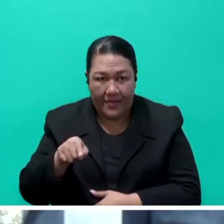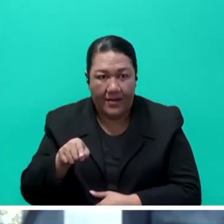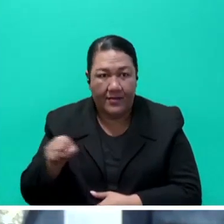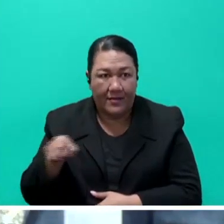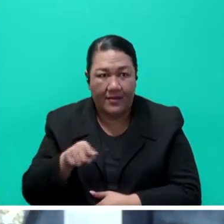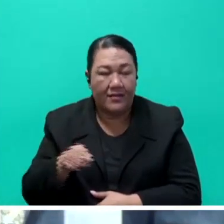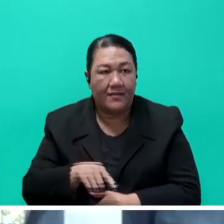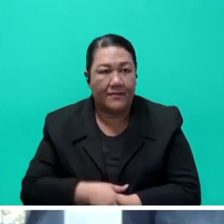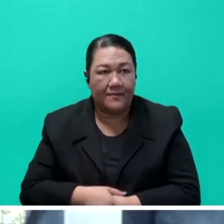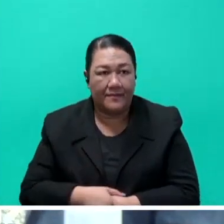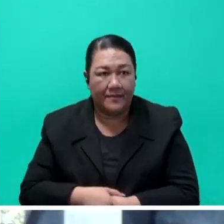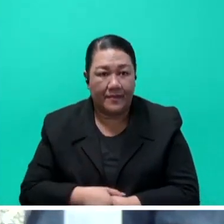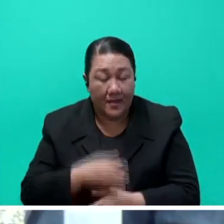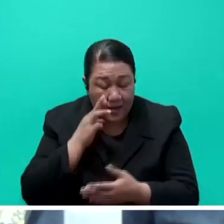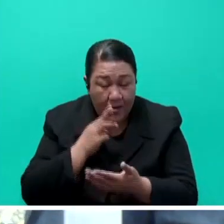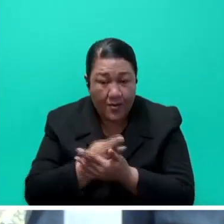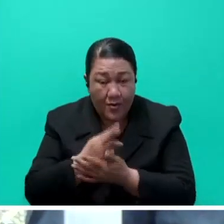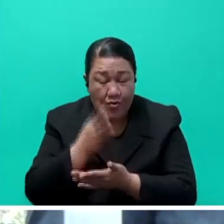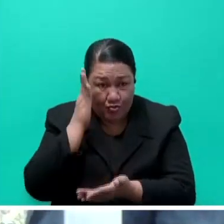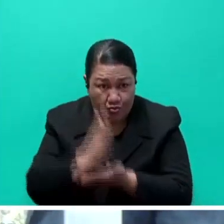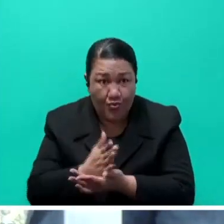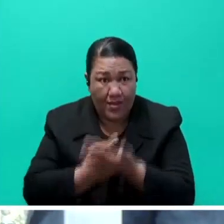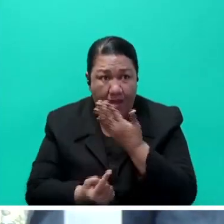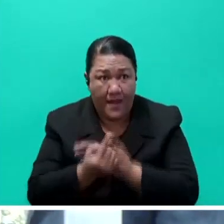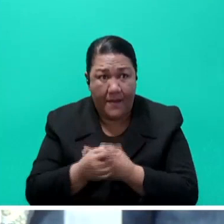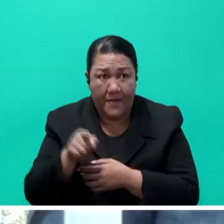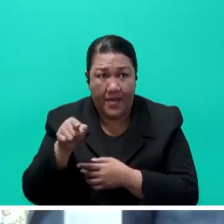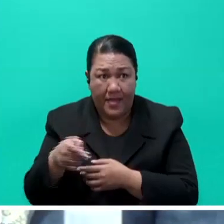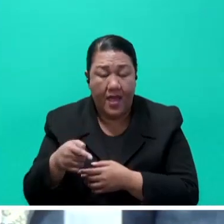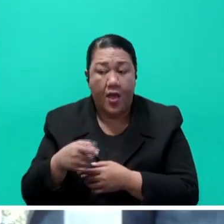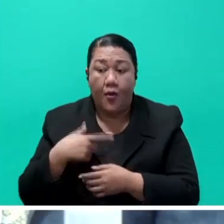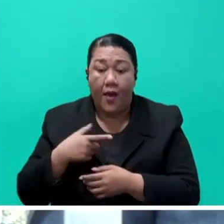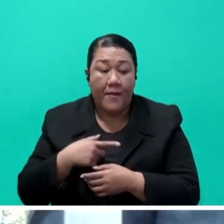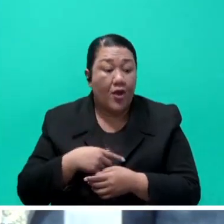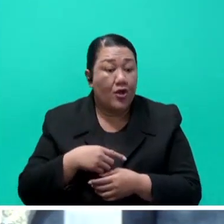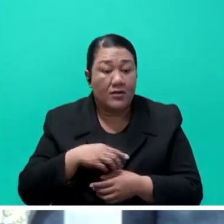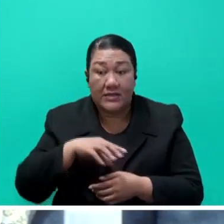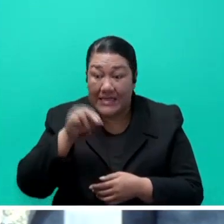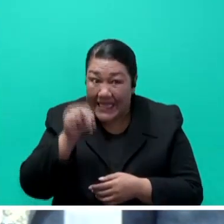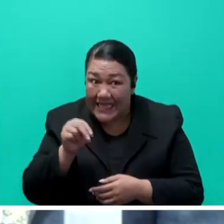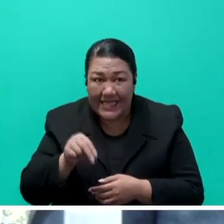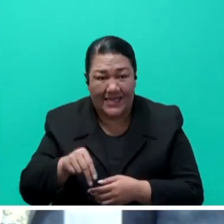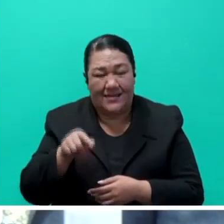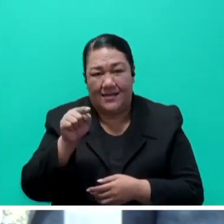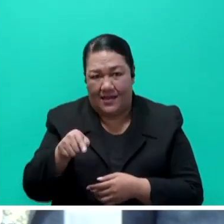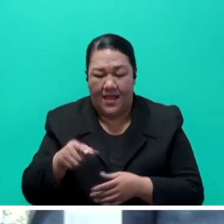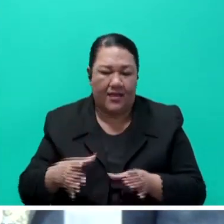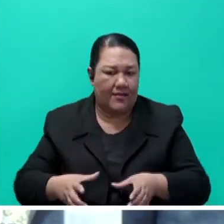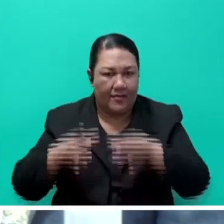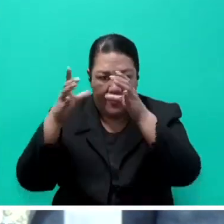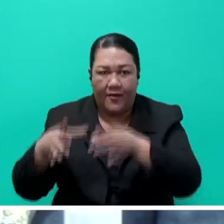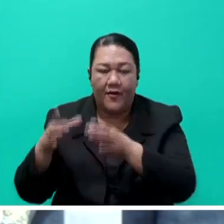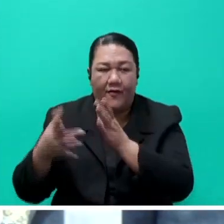the fact that all these steel mills are more than 100 years old, highlighting the pressing needs for the modernizing and upgrading of the century-old